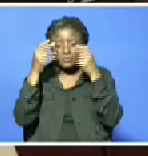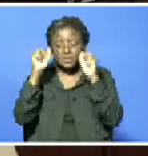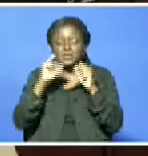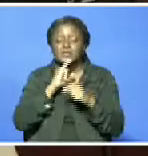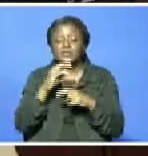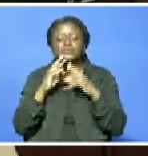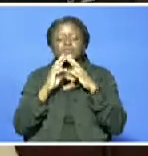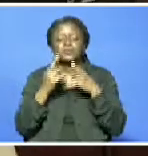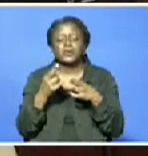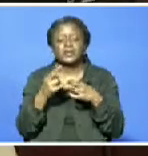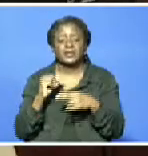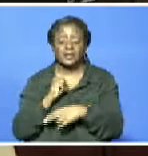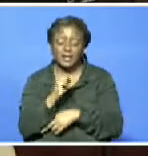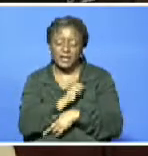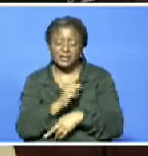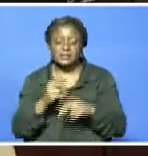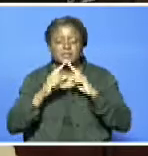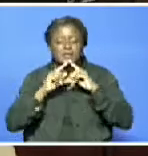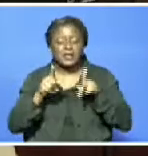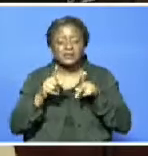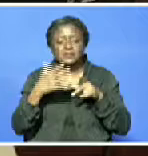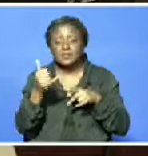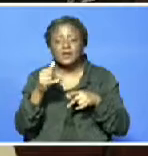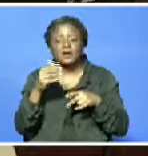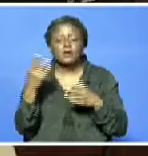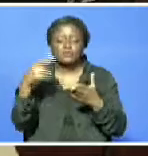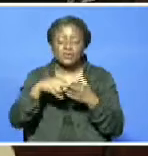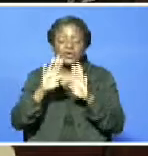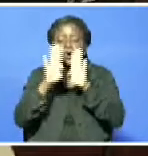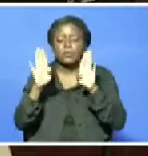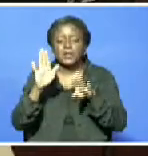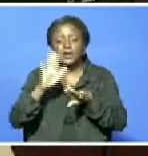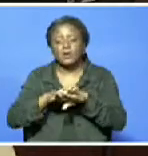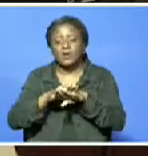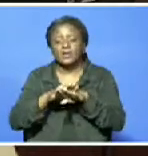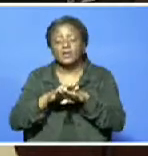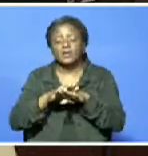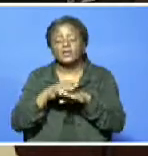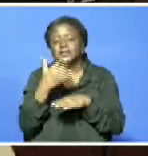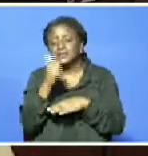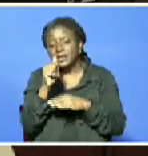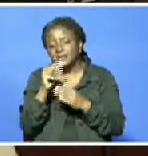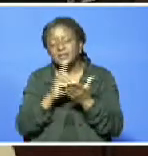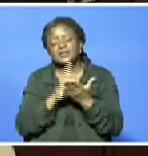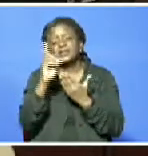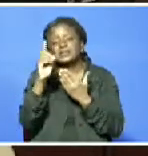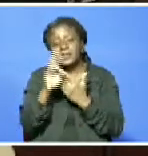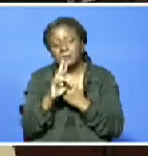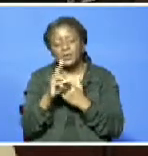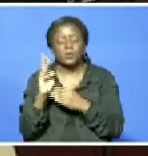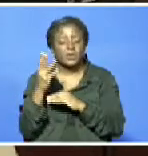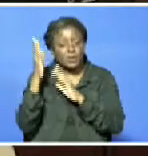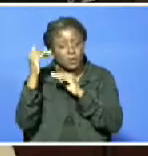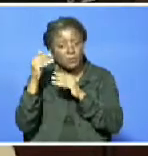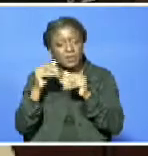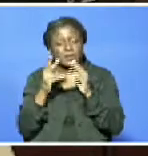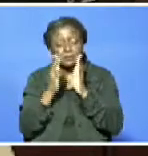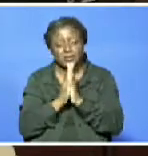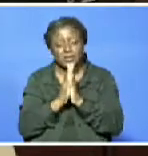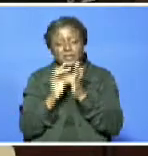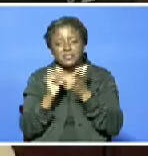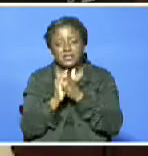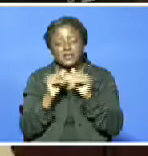the announcement that they are going to be opening on the 10th of December. And we're hoping and praying that that holds